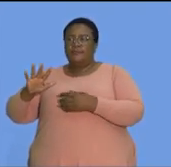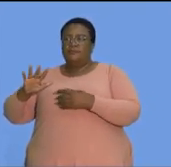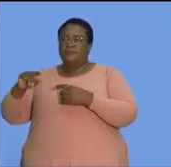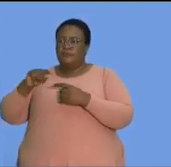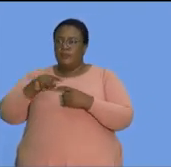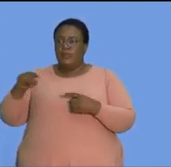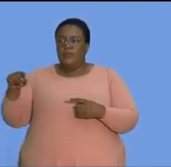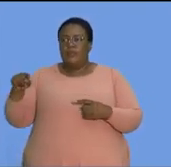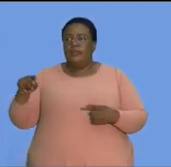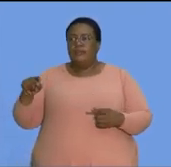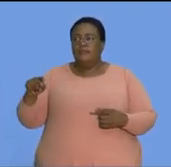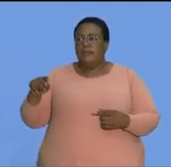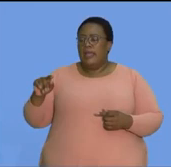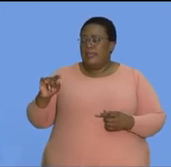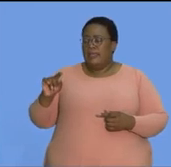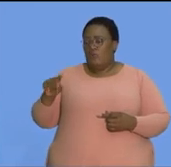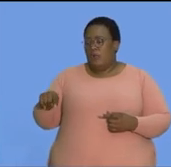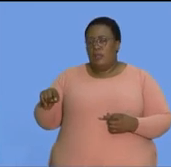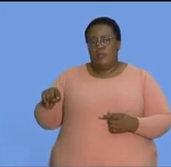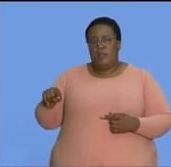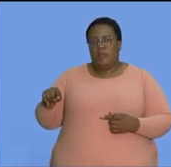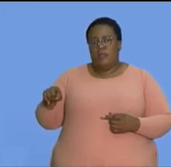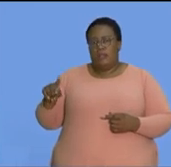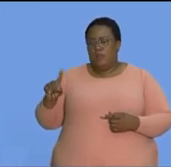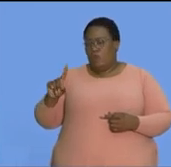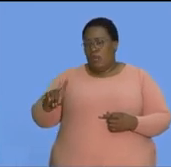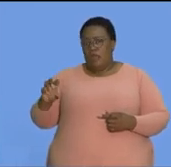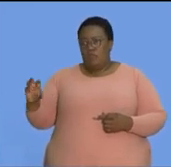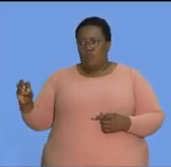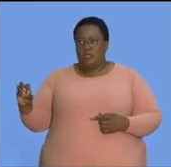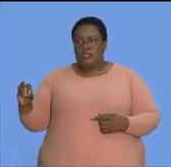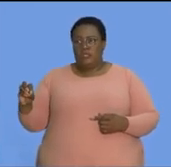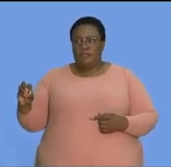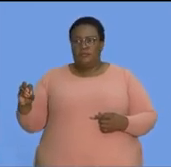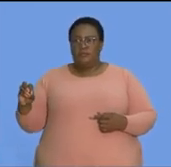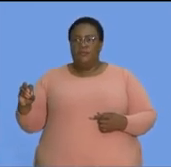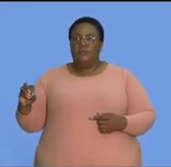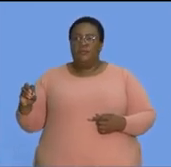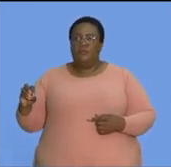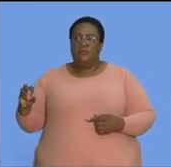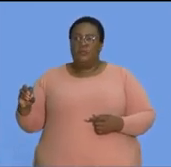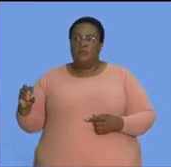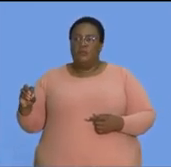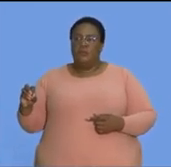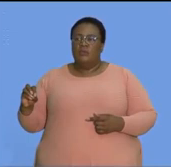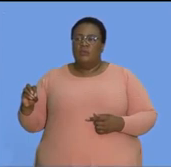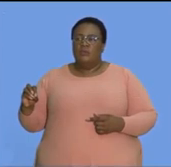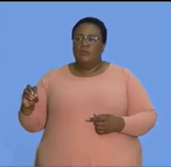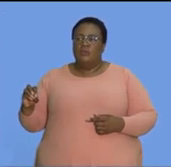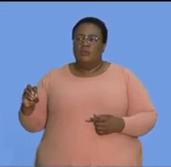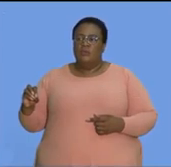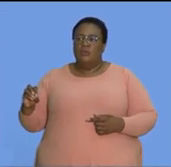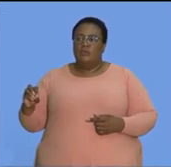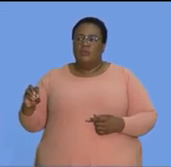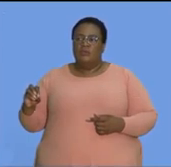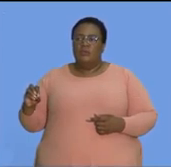divided by 100, so I don't really need to include the divide there, and I must multiply this by n. Look at me,